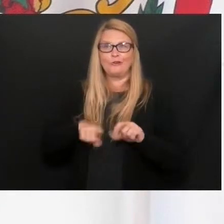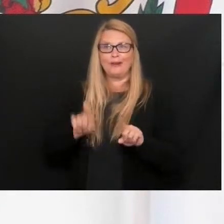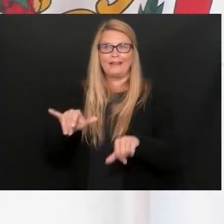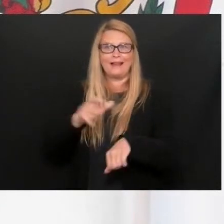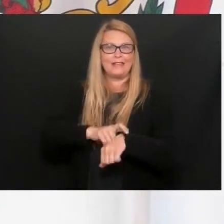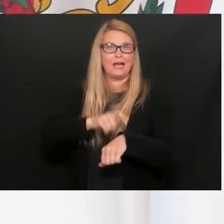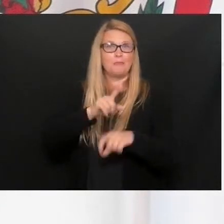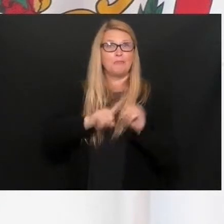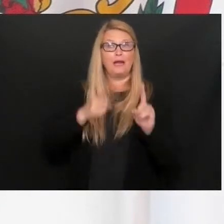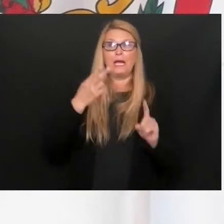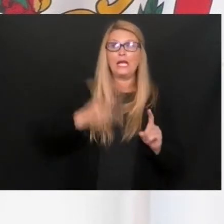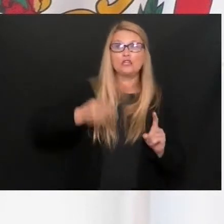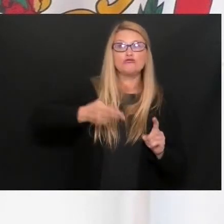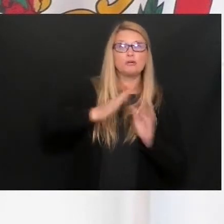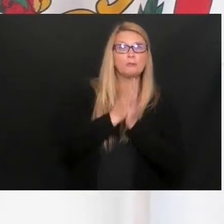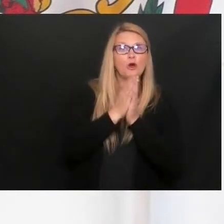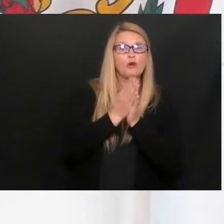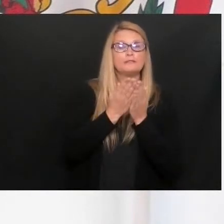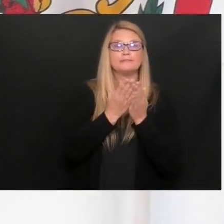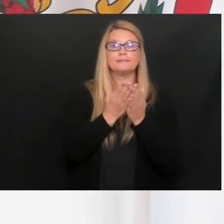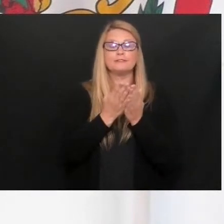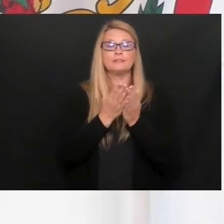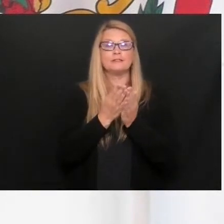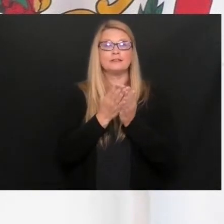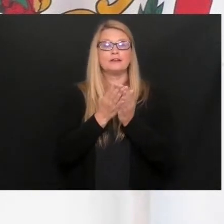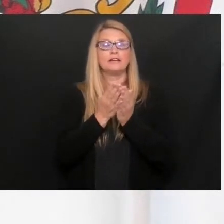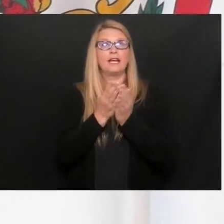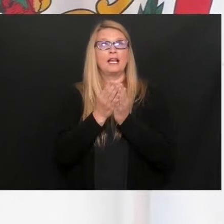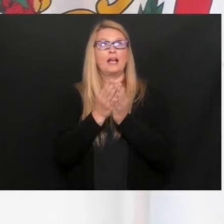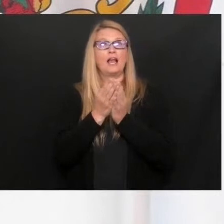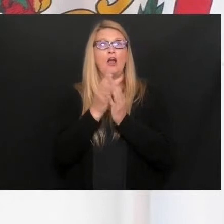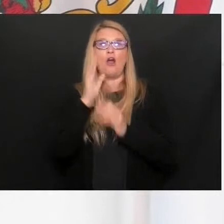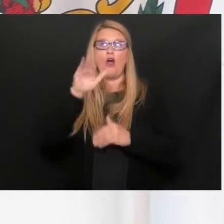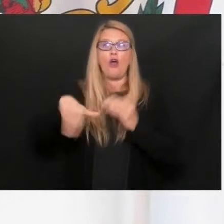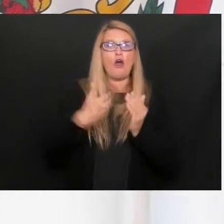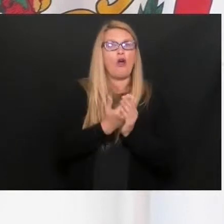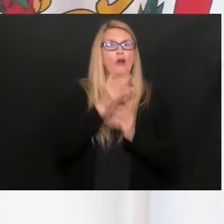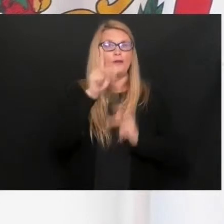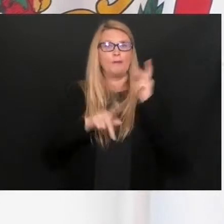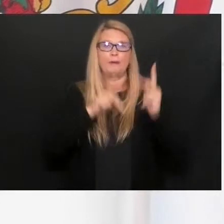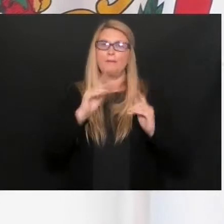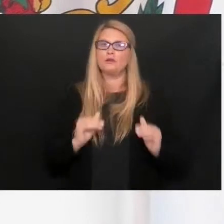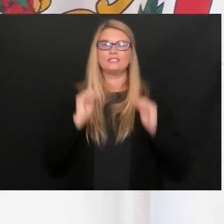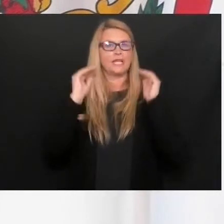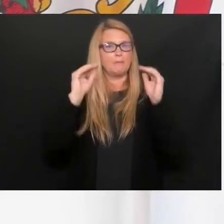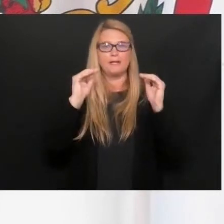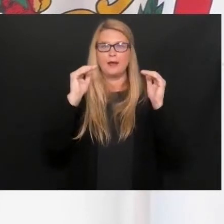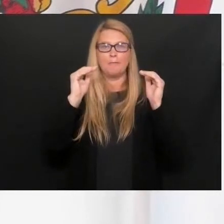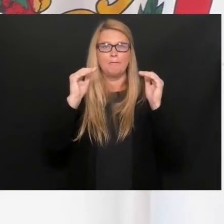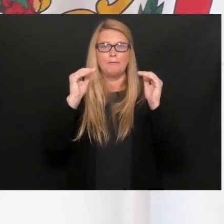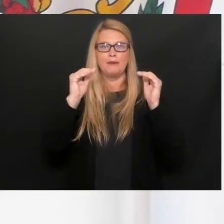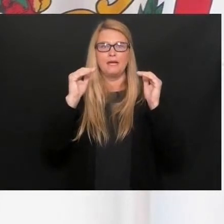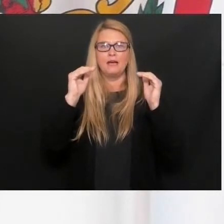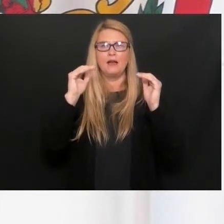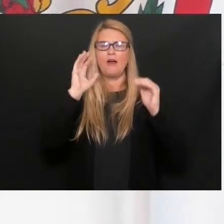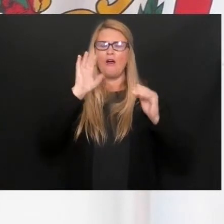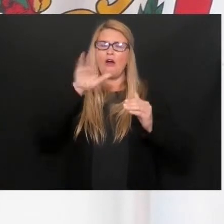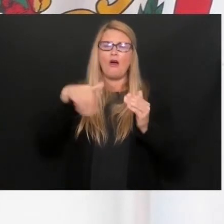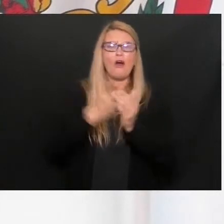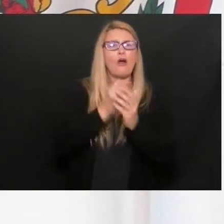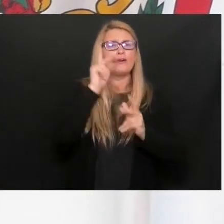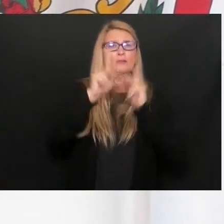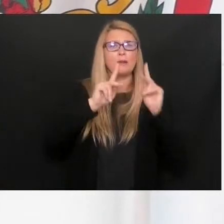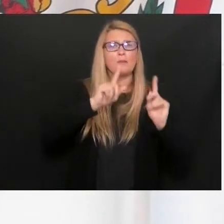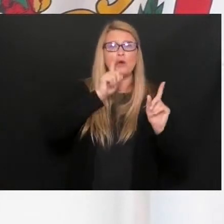remember from the history books how everybody stepped up. All those that went to war,